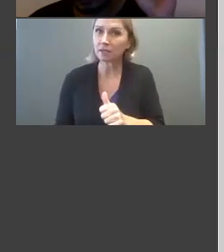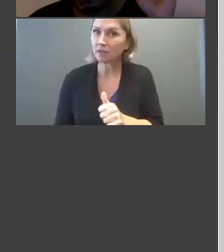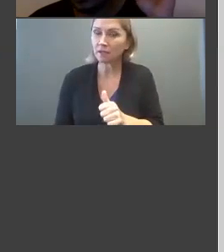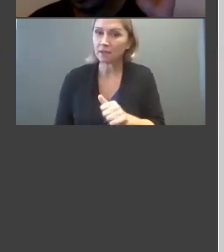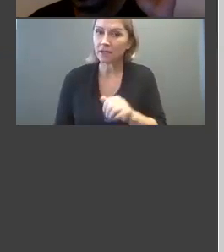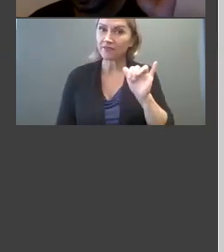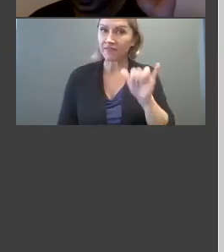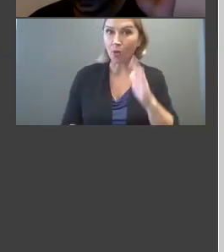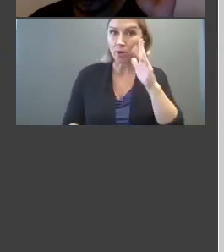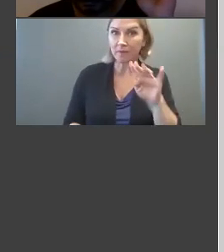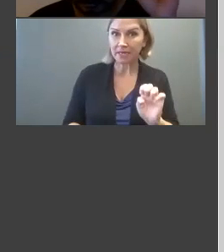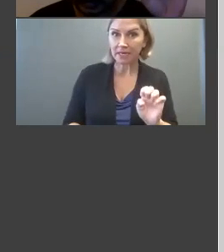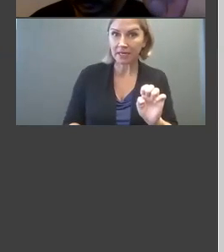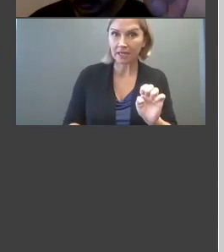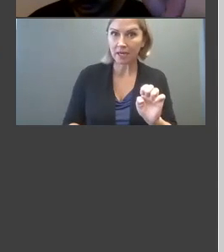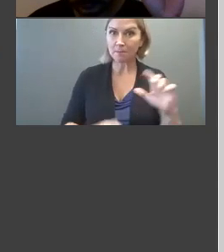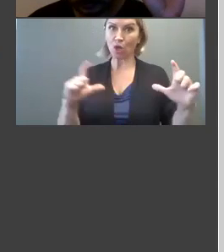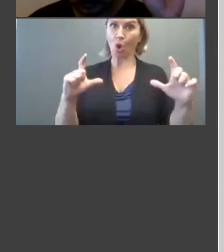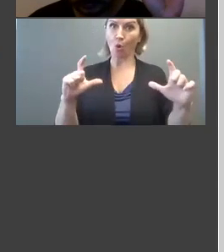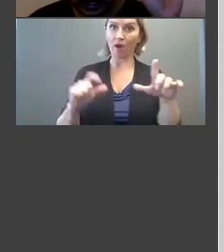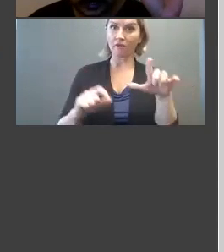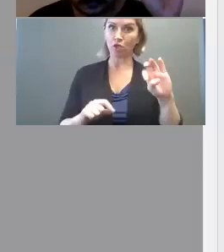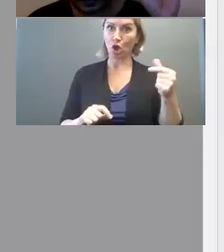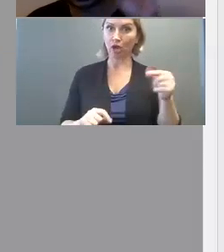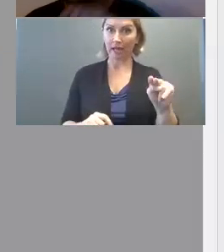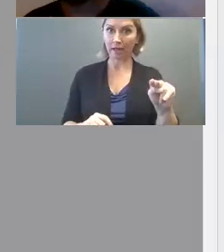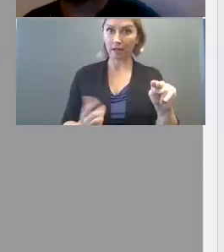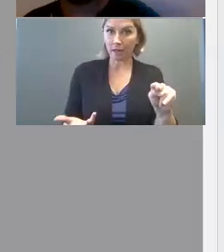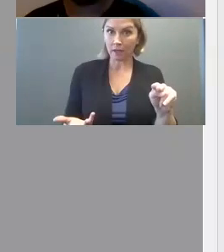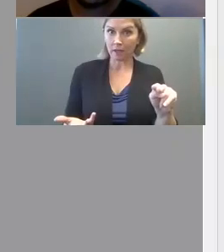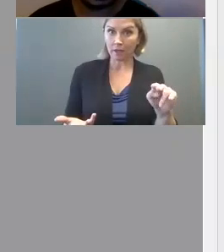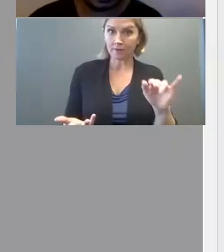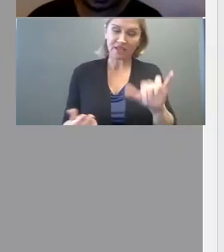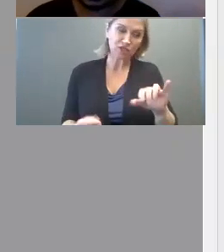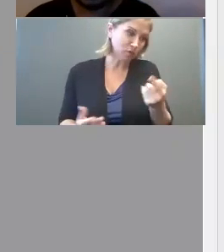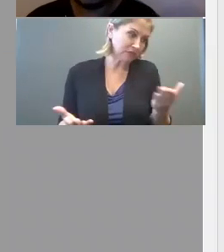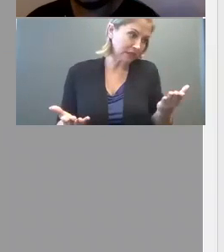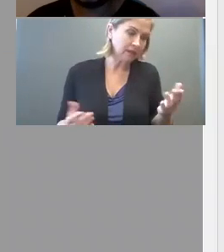it going to be big O of log n? That is first thing. So anyway,